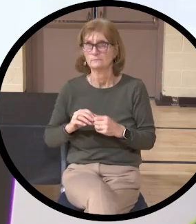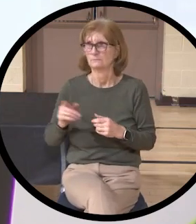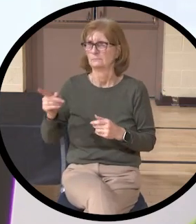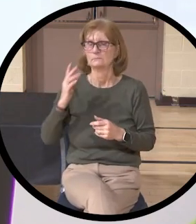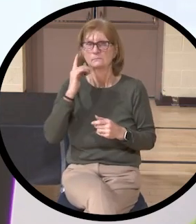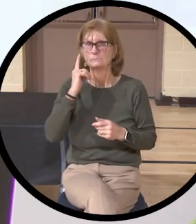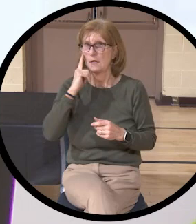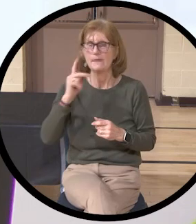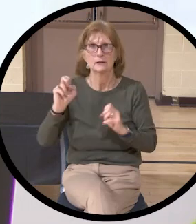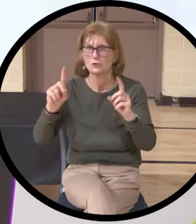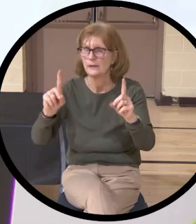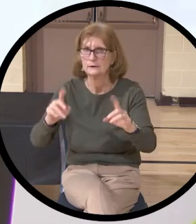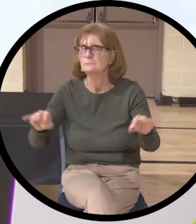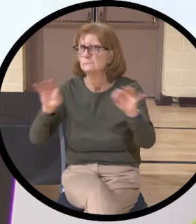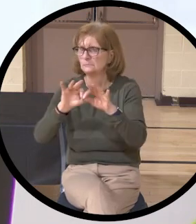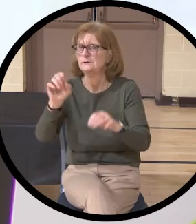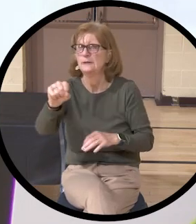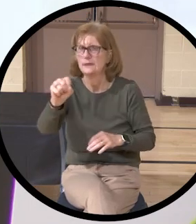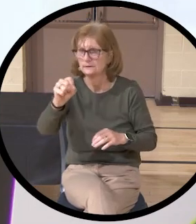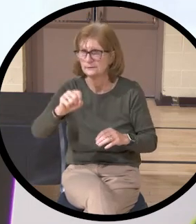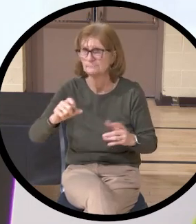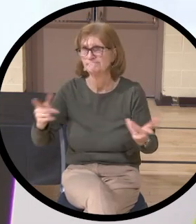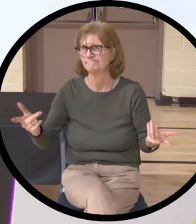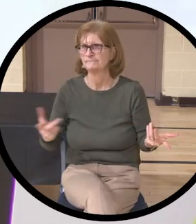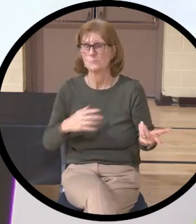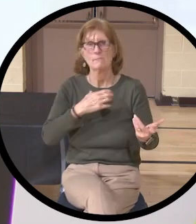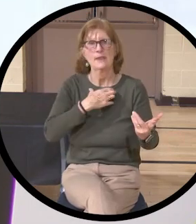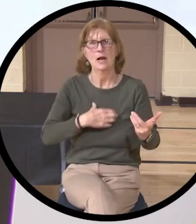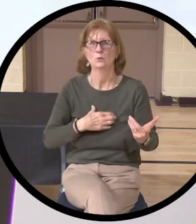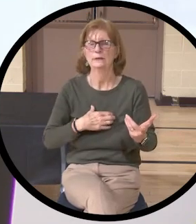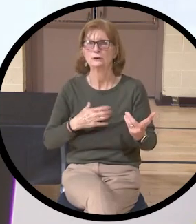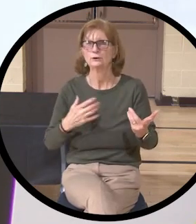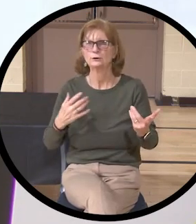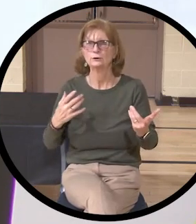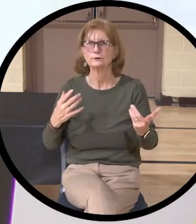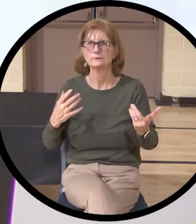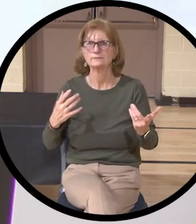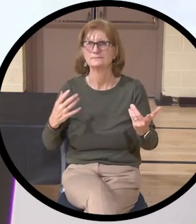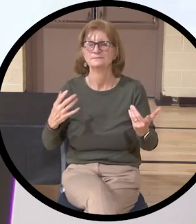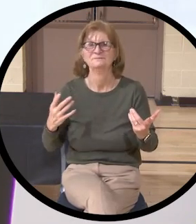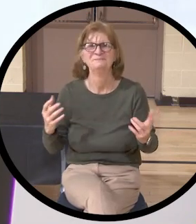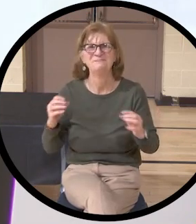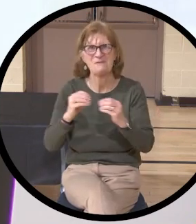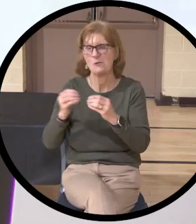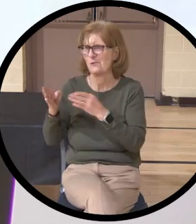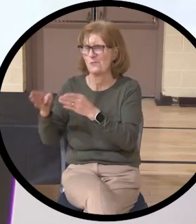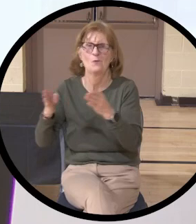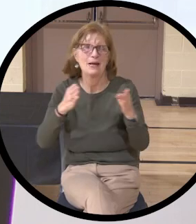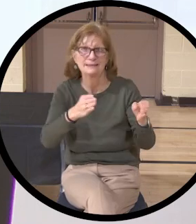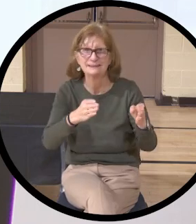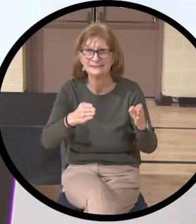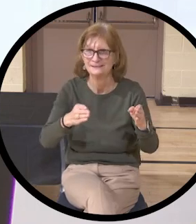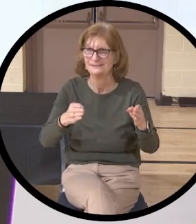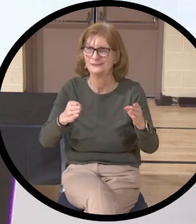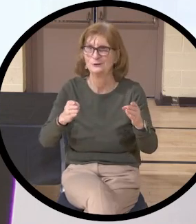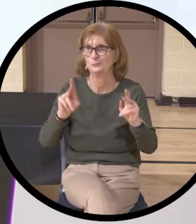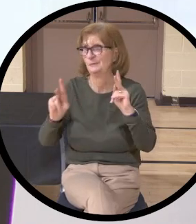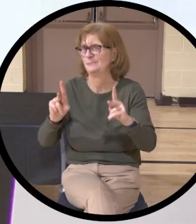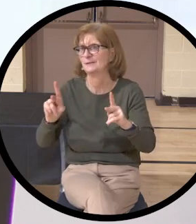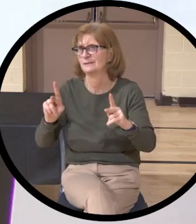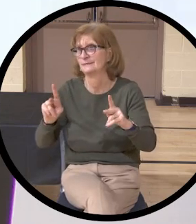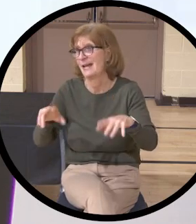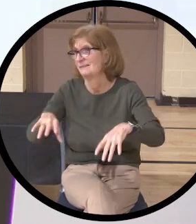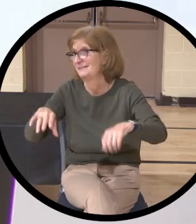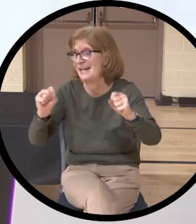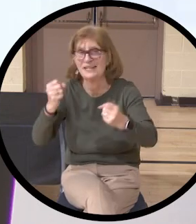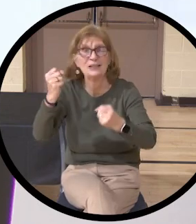super important. I wish that, there was ways for people to maybe have to take a test again